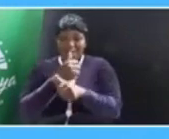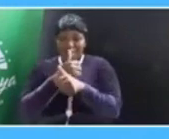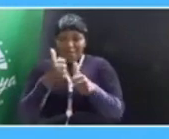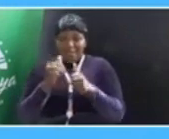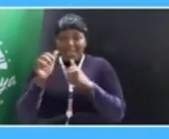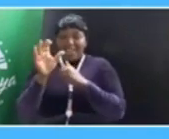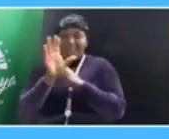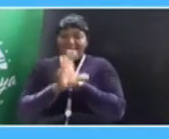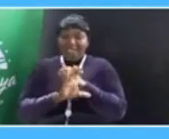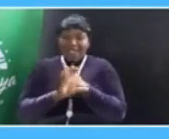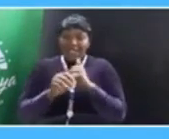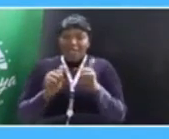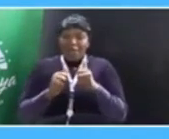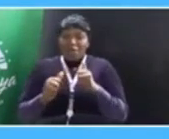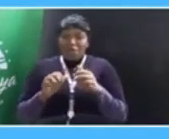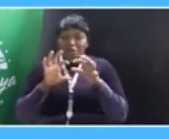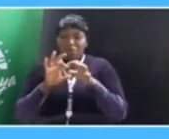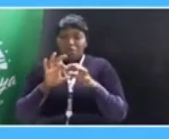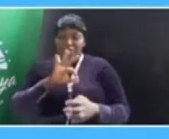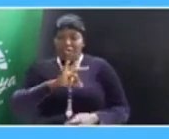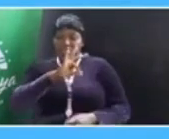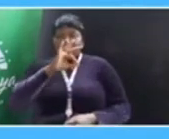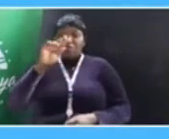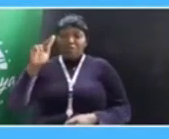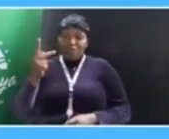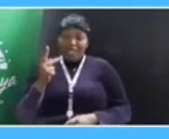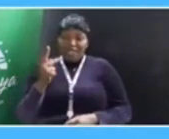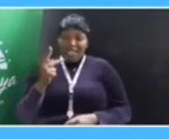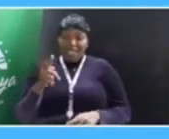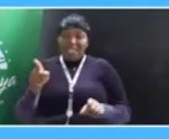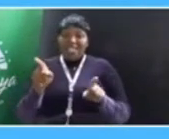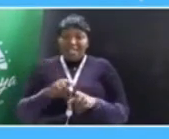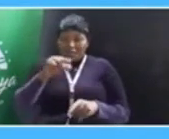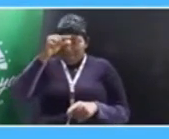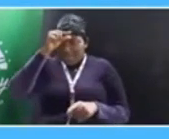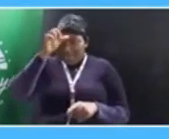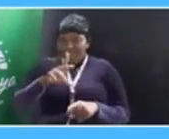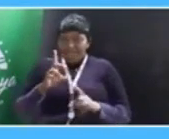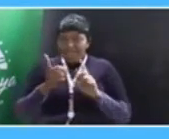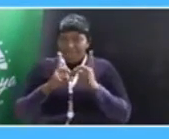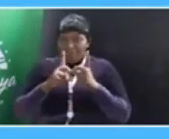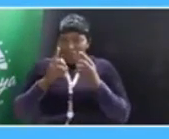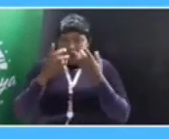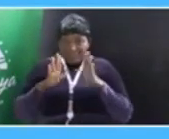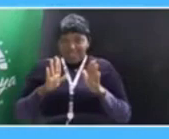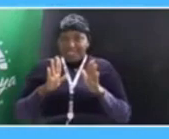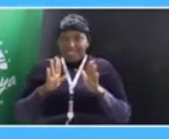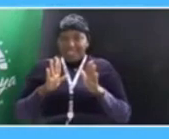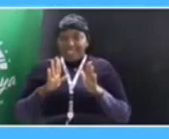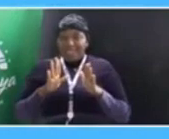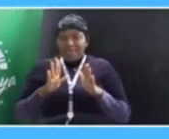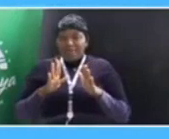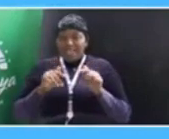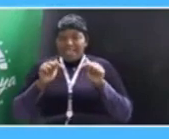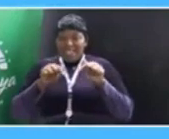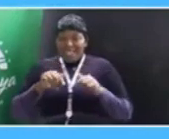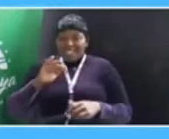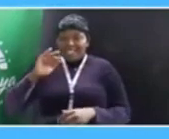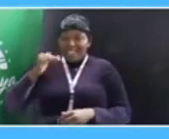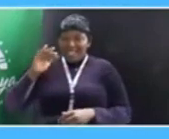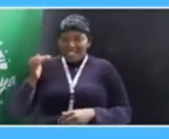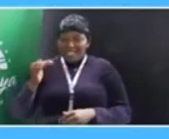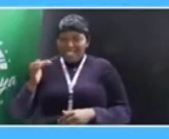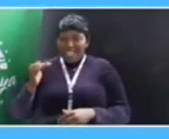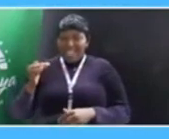that embodies the spirit of Kenya. As the governor of the city has said, this is a city that doesn't